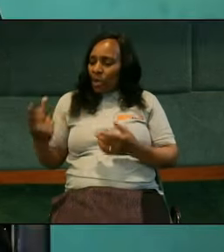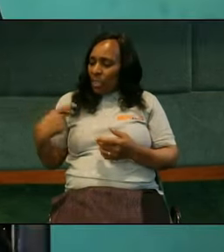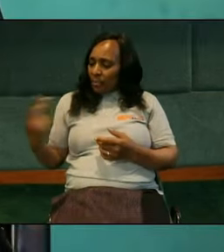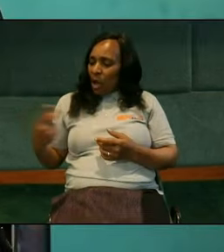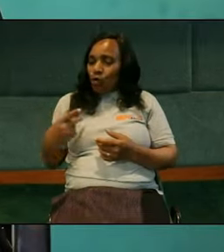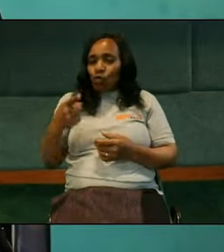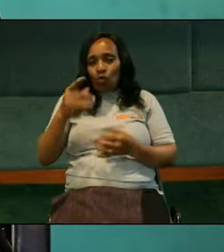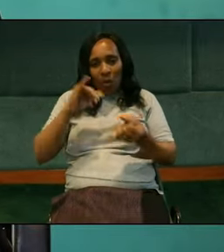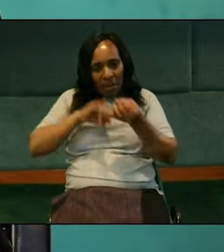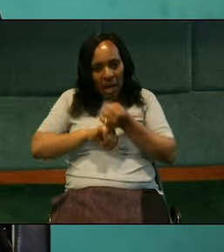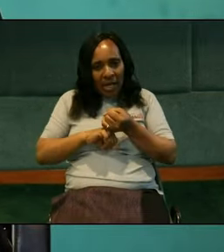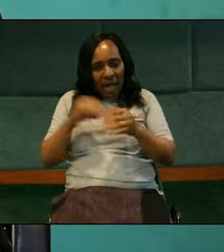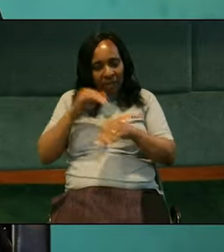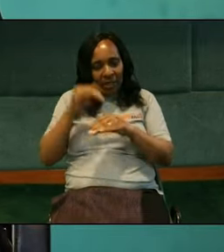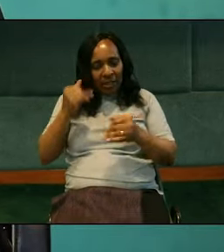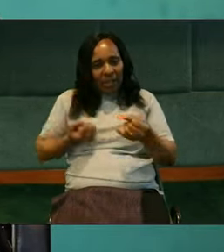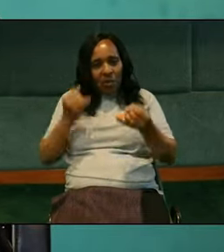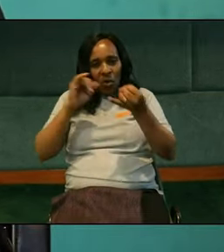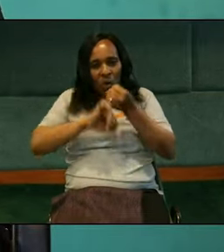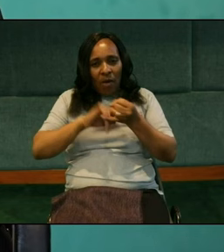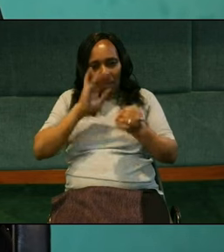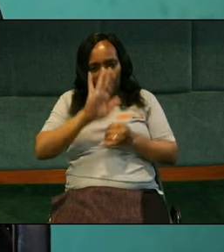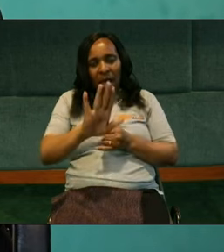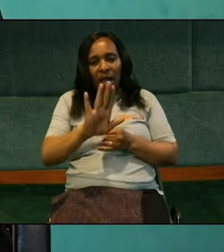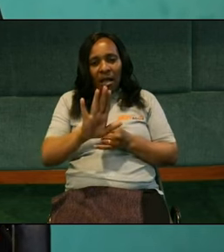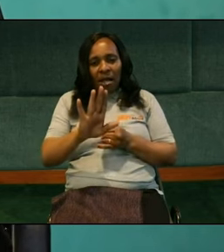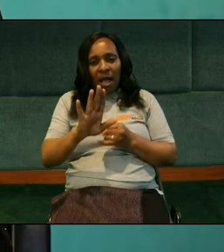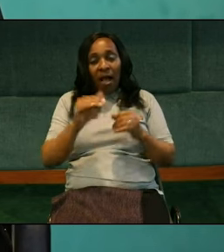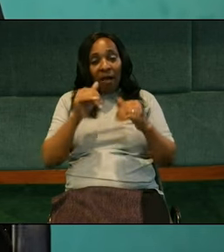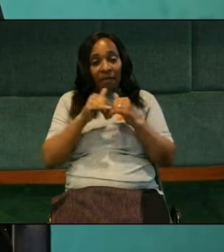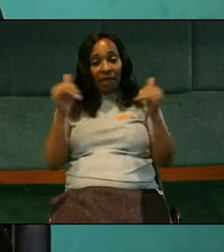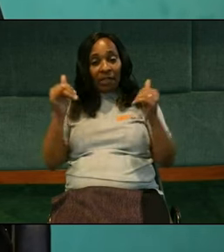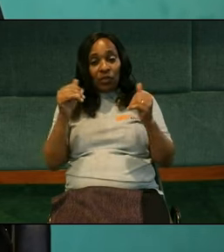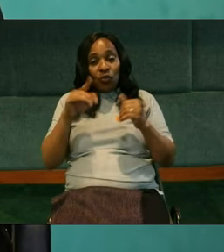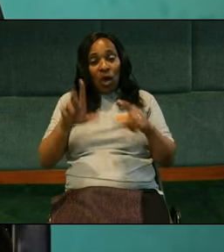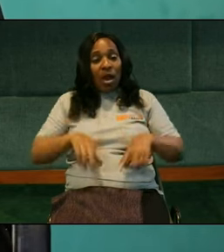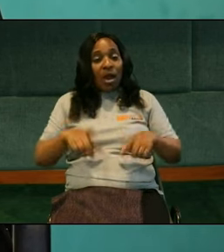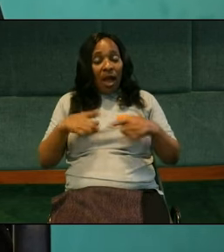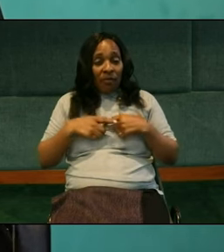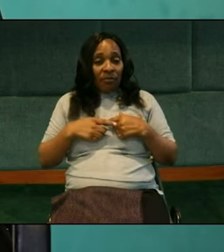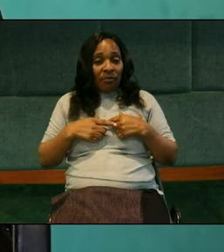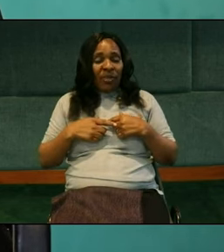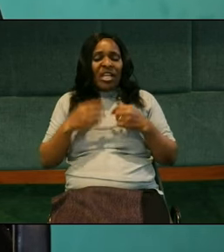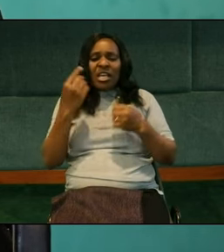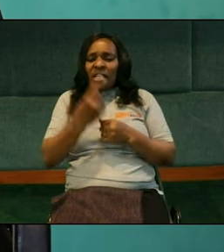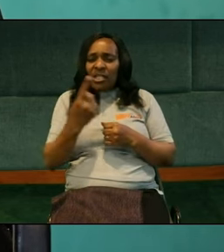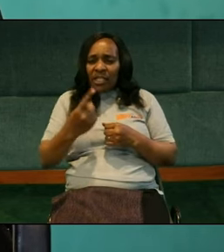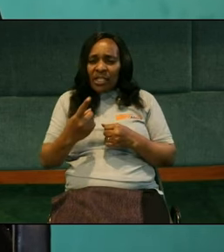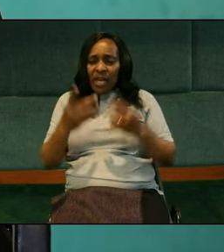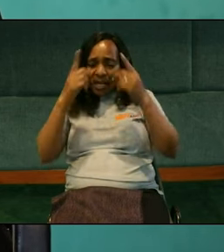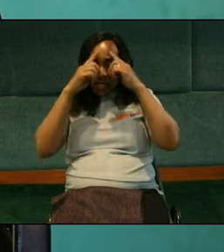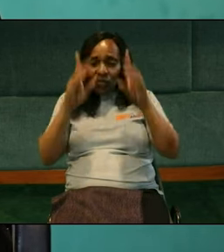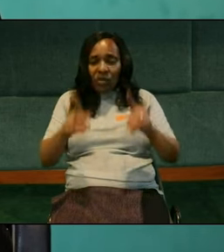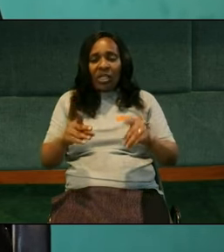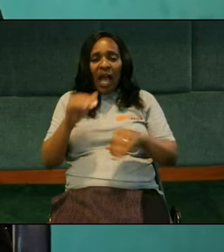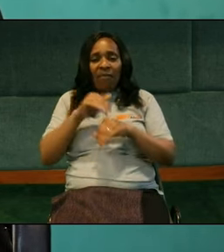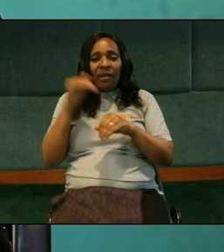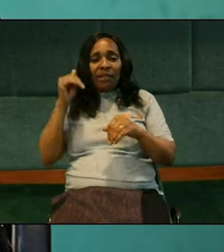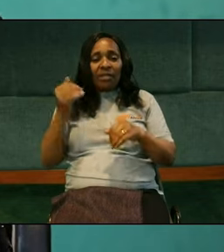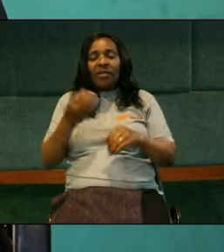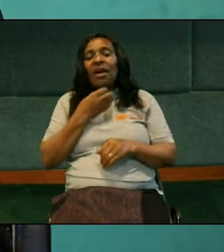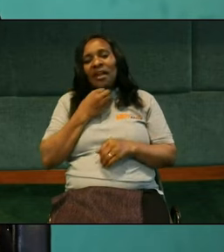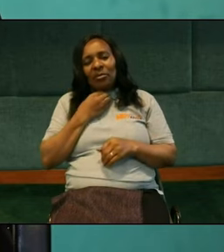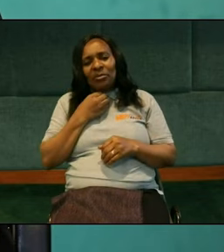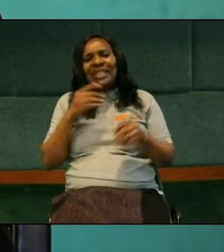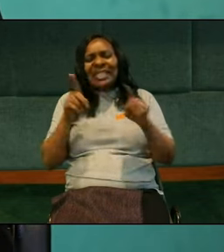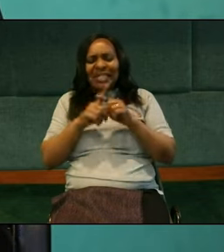marry affects your life. And as you rightly stated, Eve's decision affected Adam, which even means a